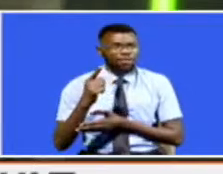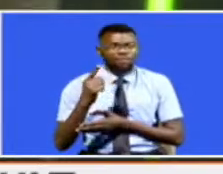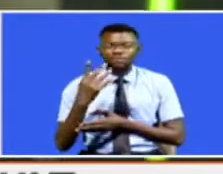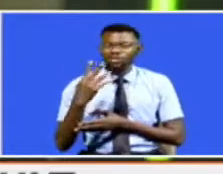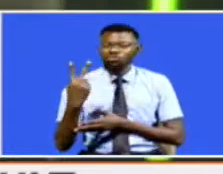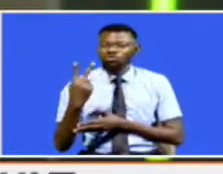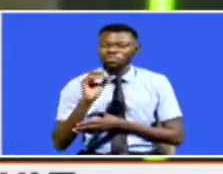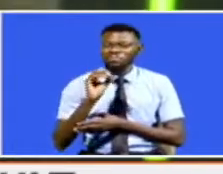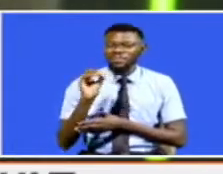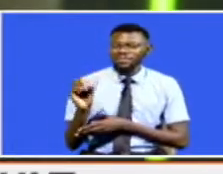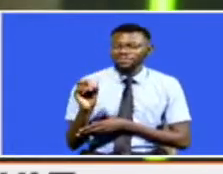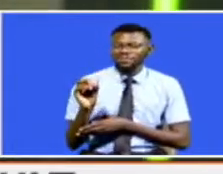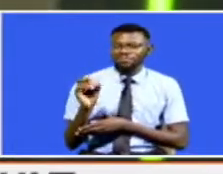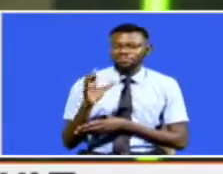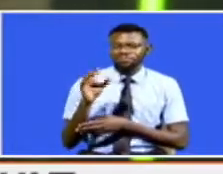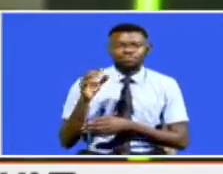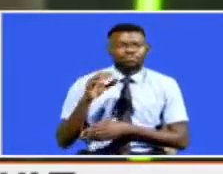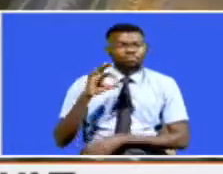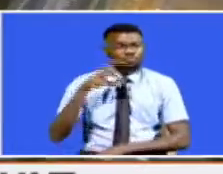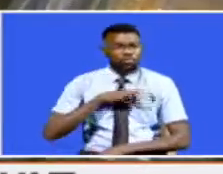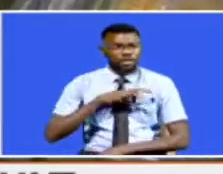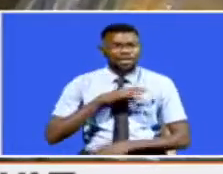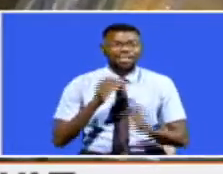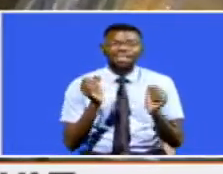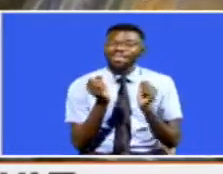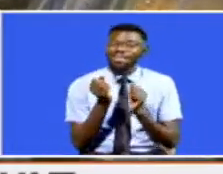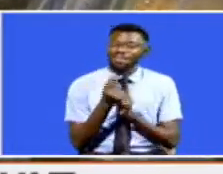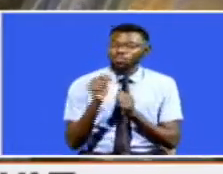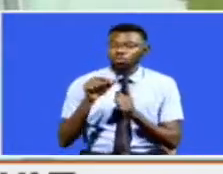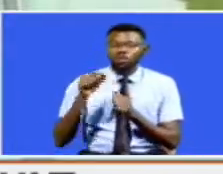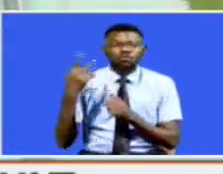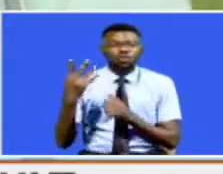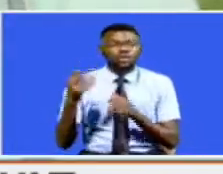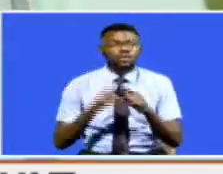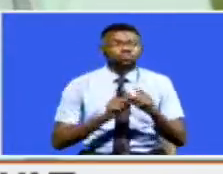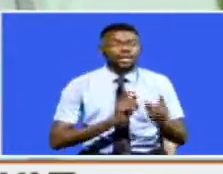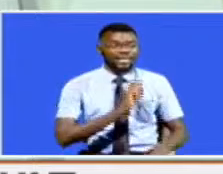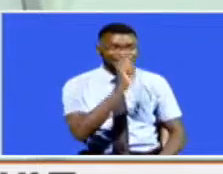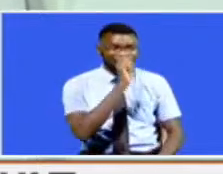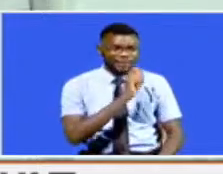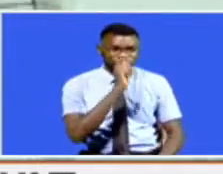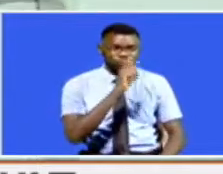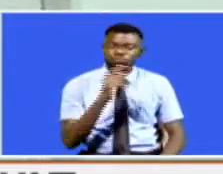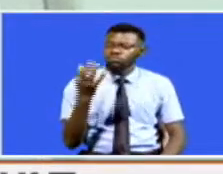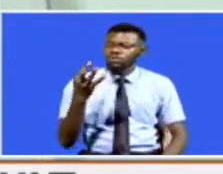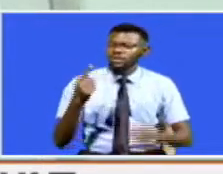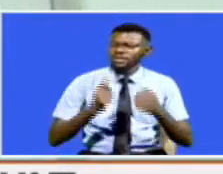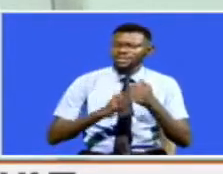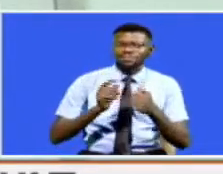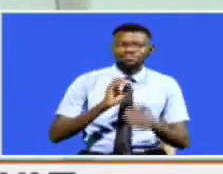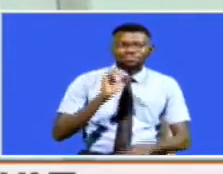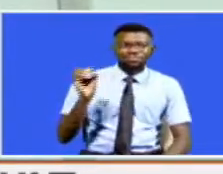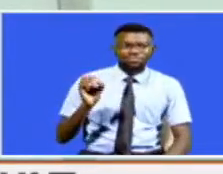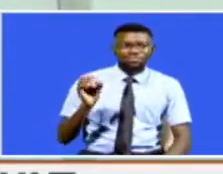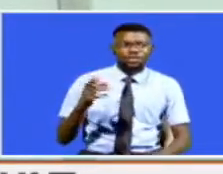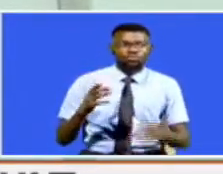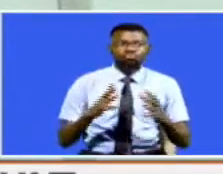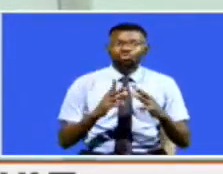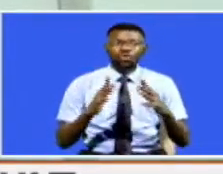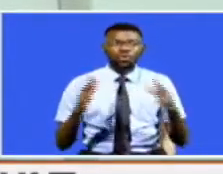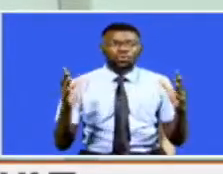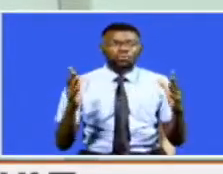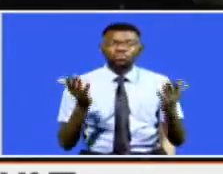profit to 11.4 billion shillings, while the Tanzania subsidiary posted 136% growth in net earnings.